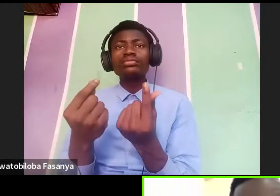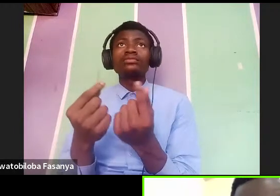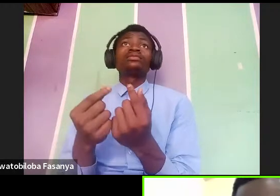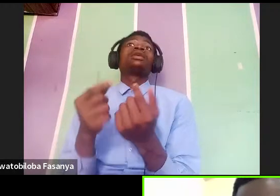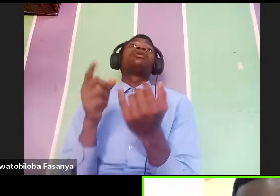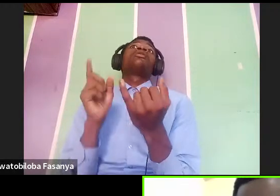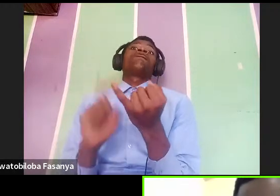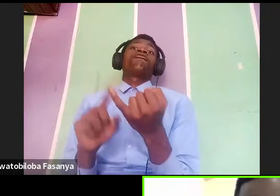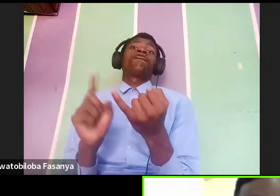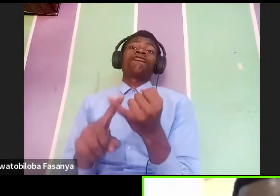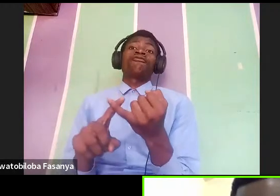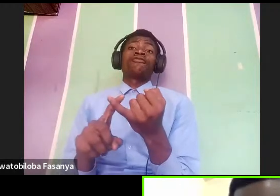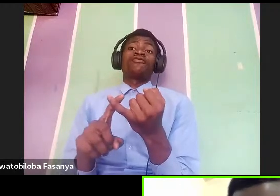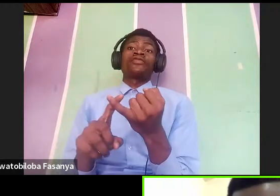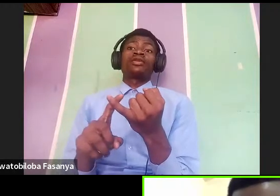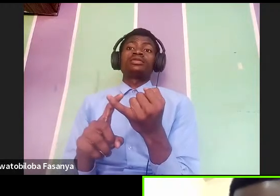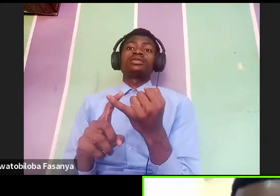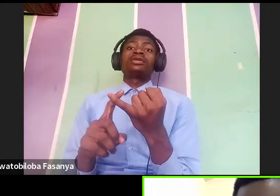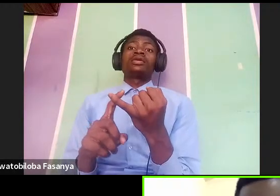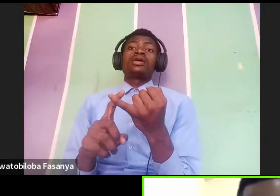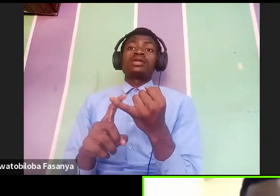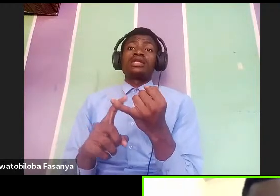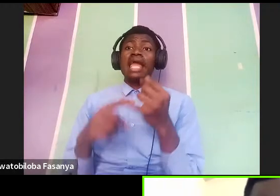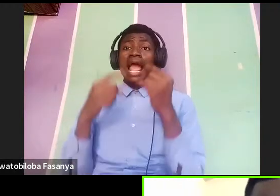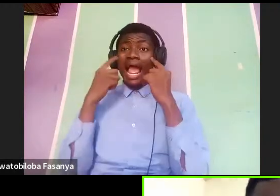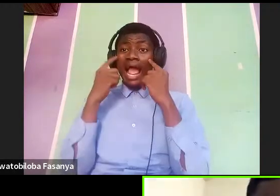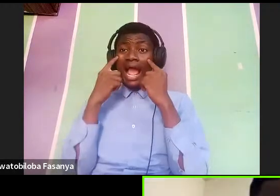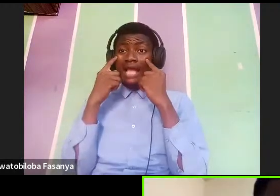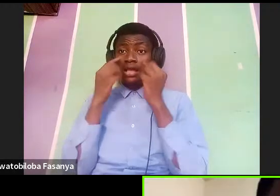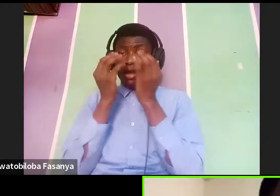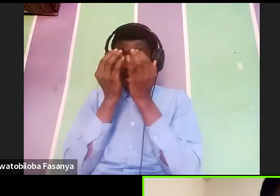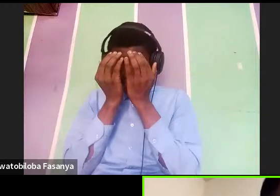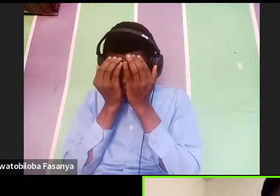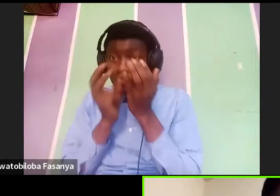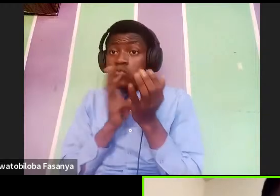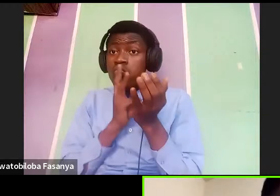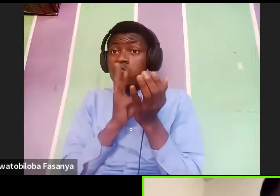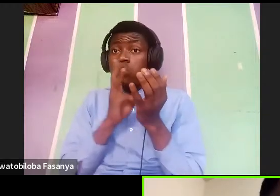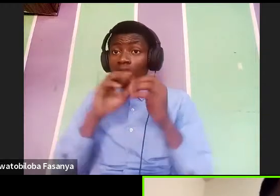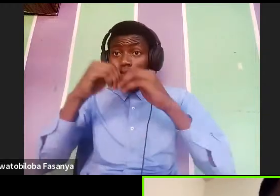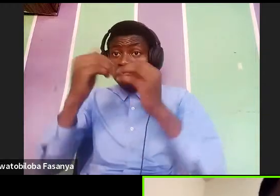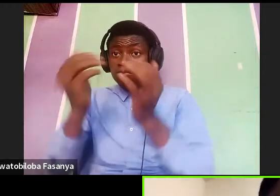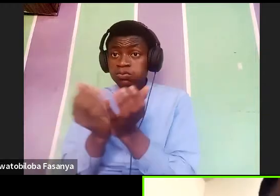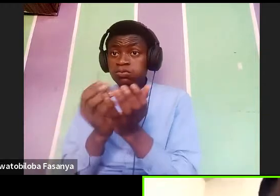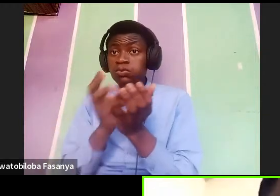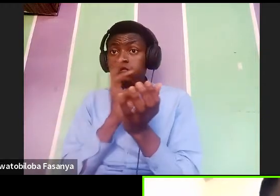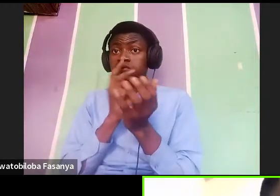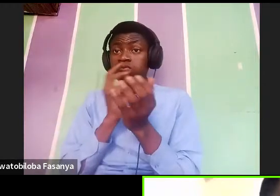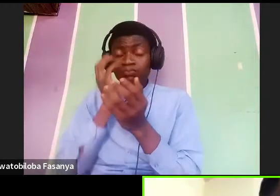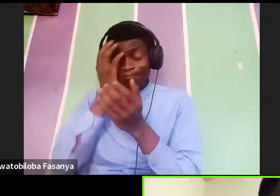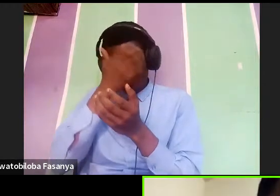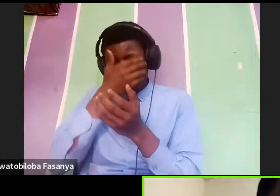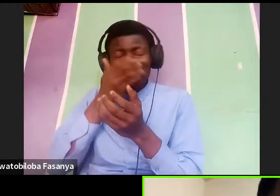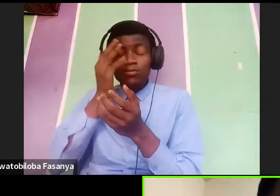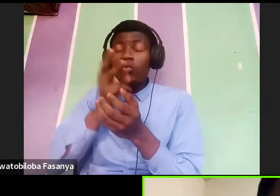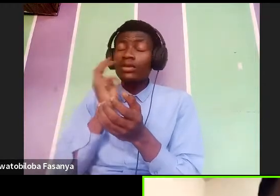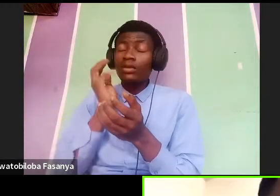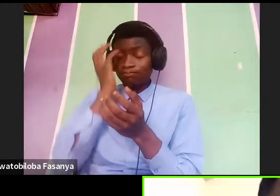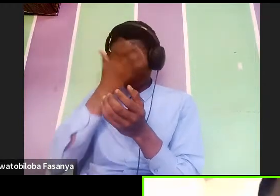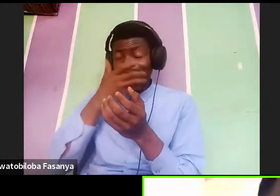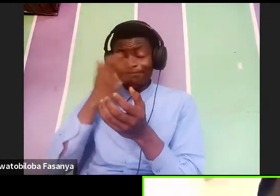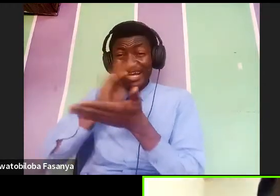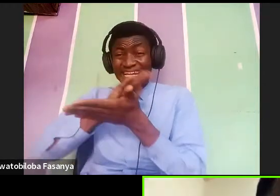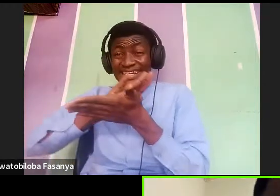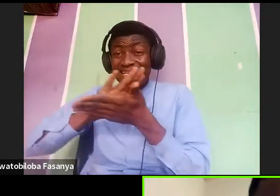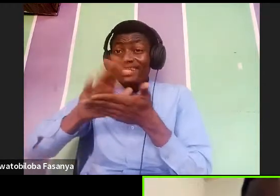very important there to say clean water. So and clean water, I think people ask, what do you mean by clean